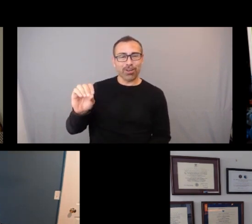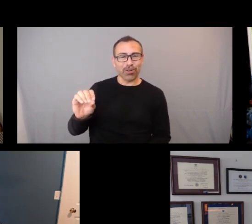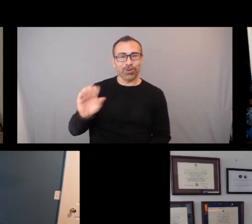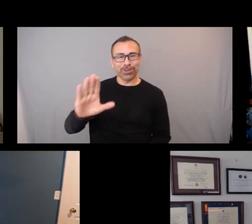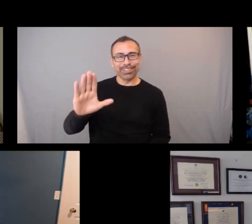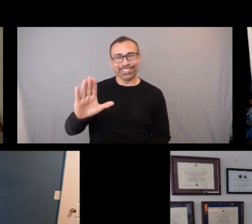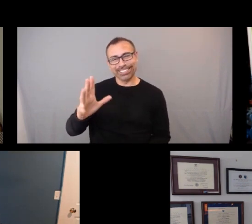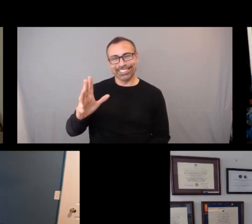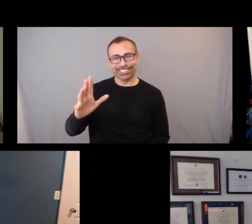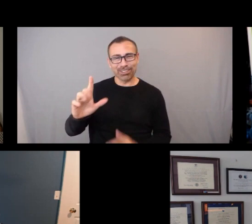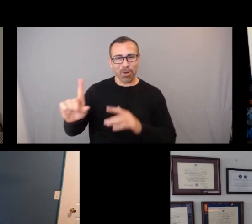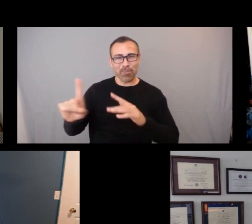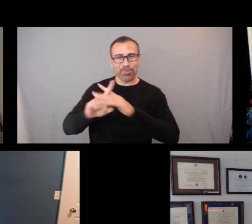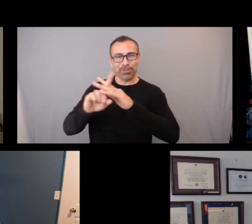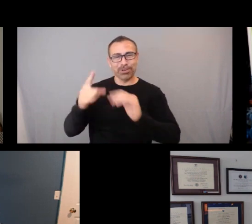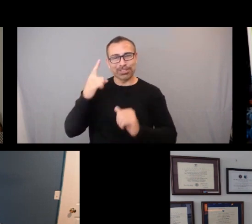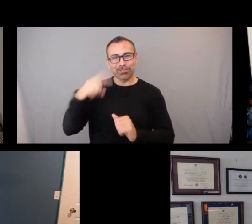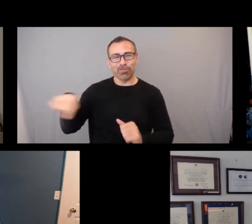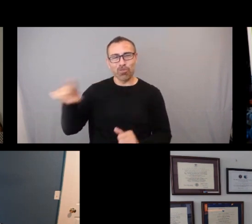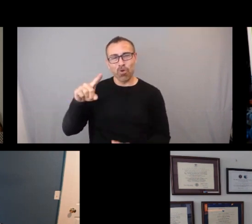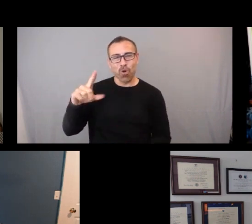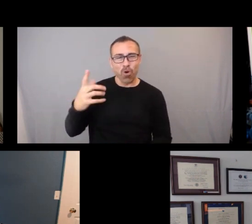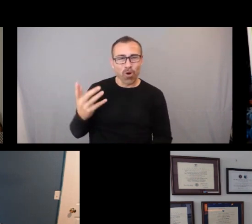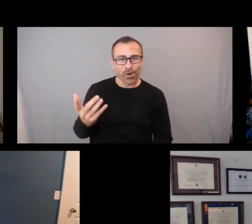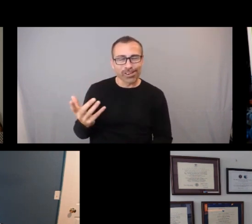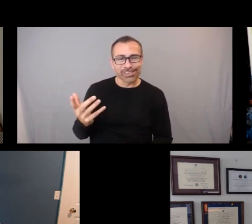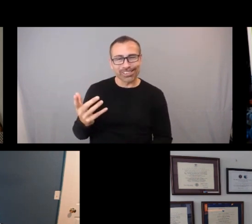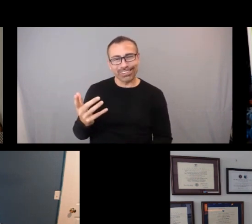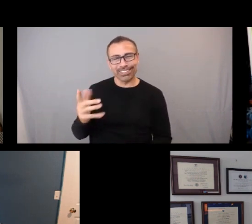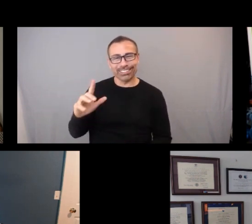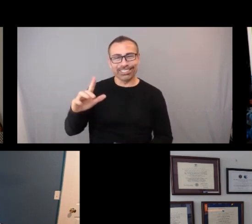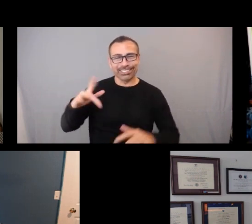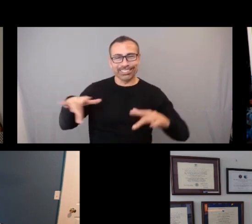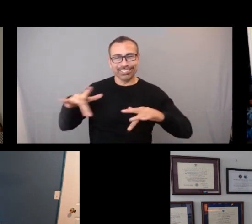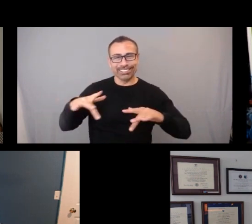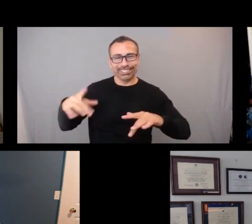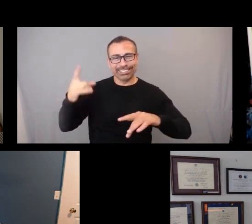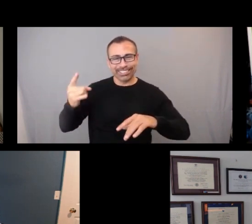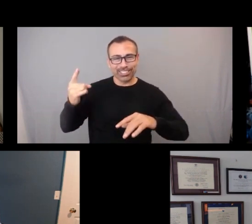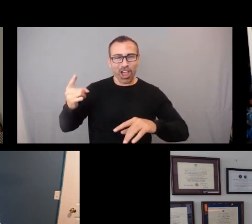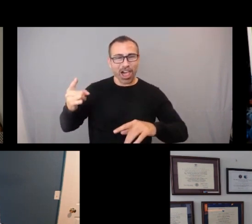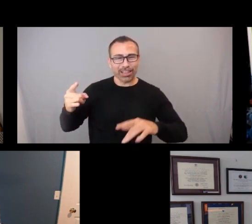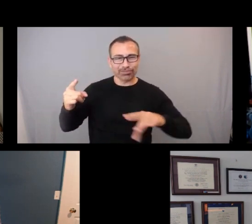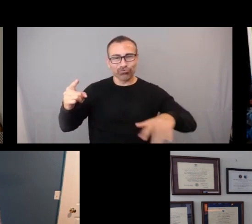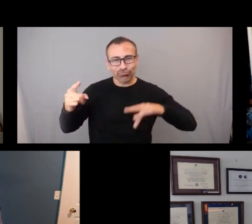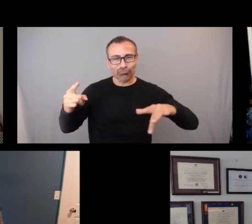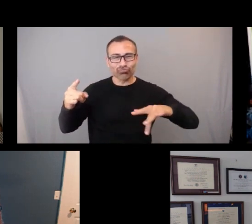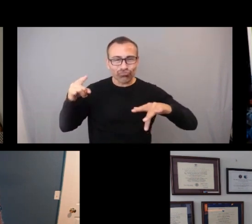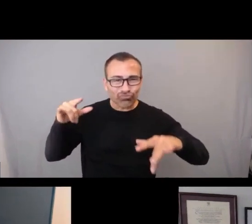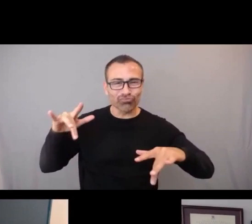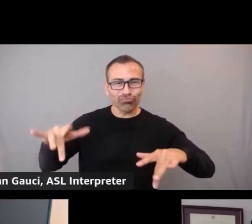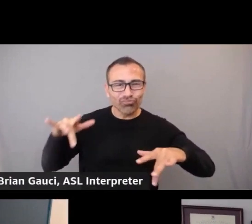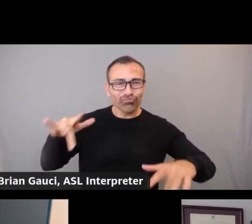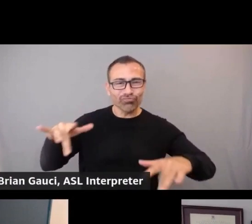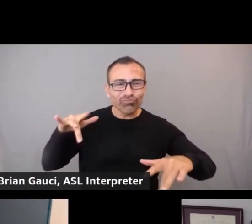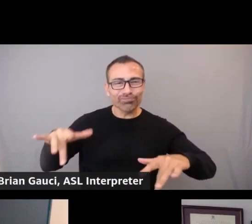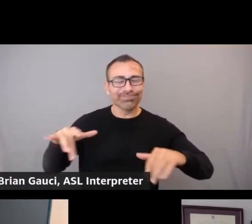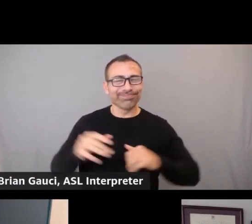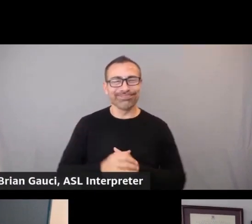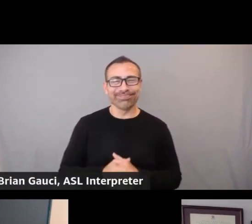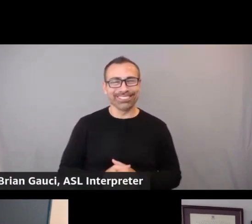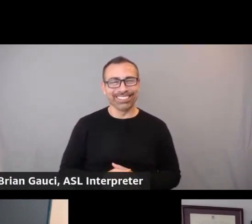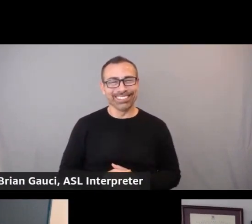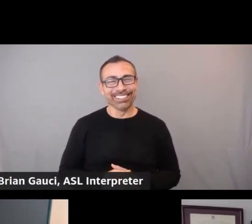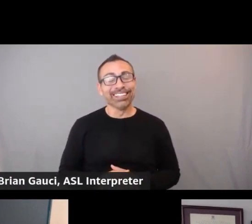or giving it to him. Nope, forbid. I see forbid. Never mind. All right, so Mike, you with